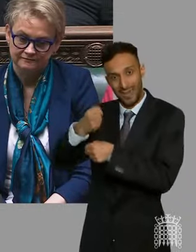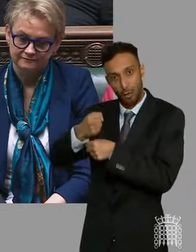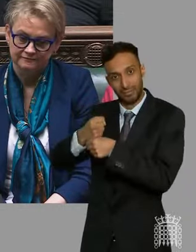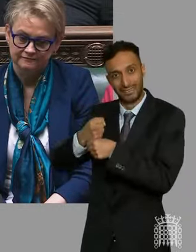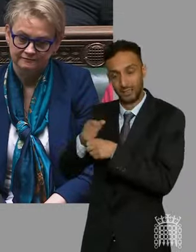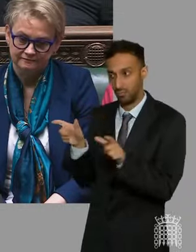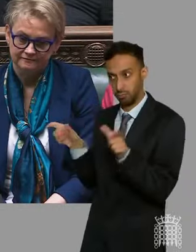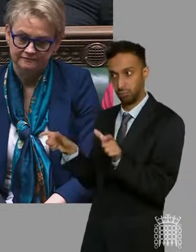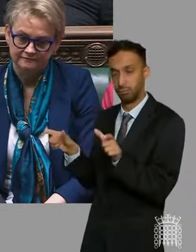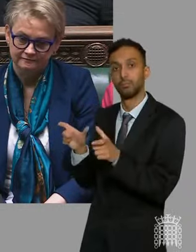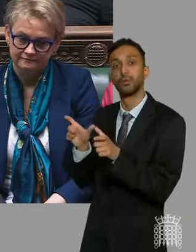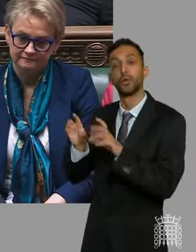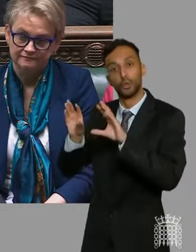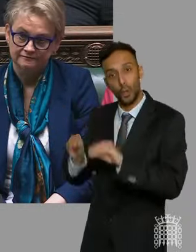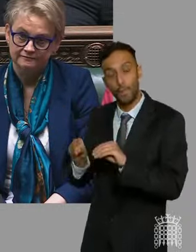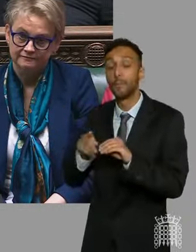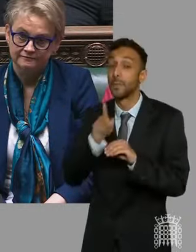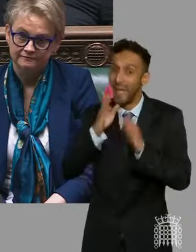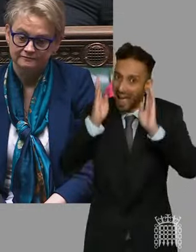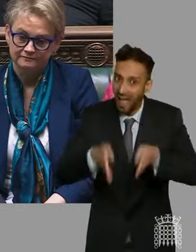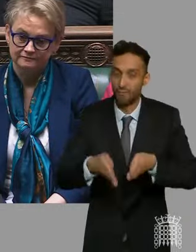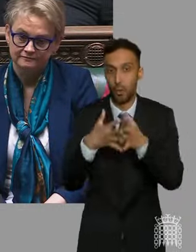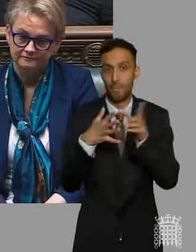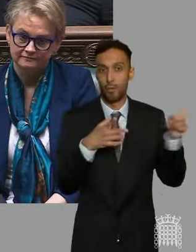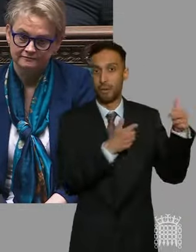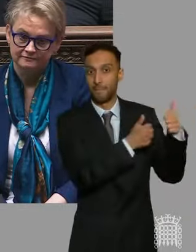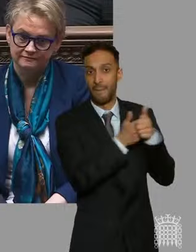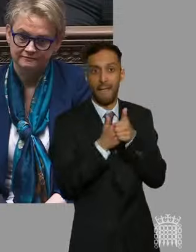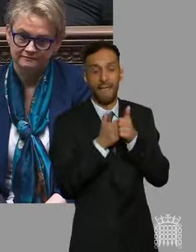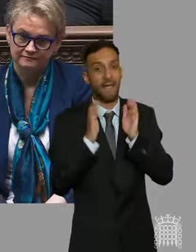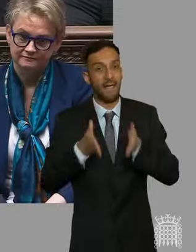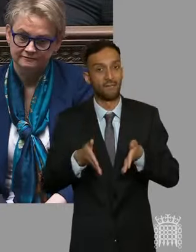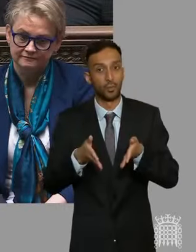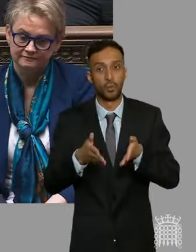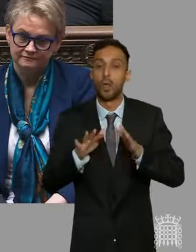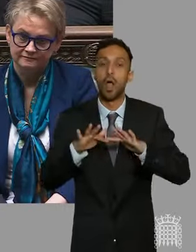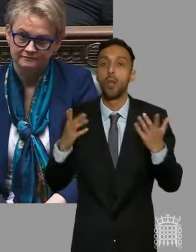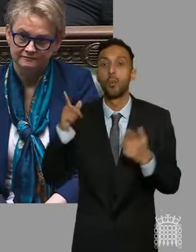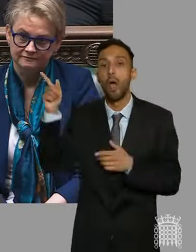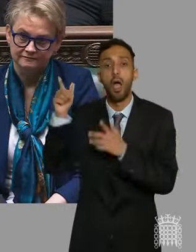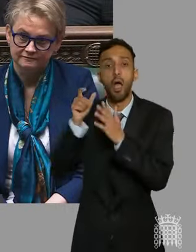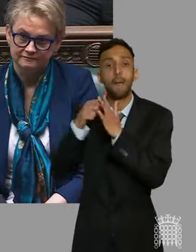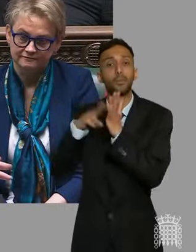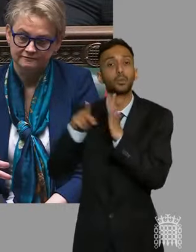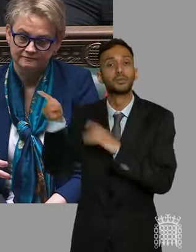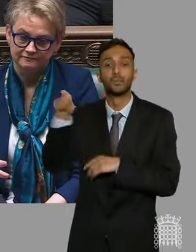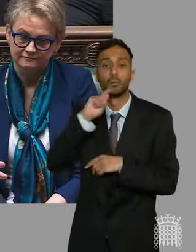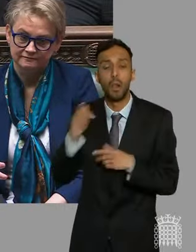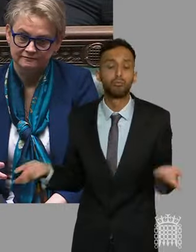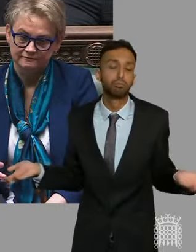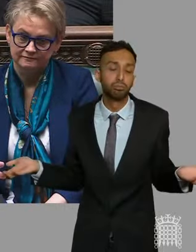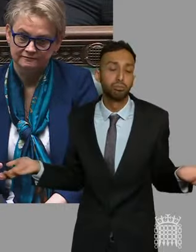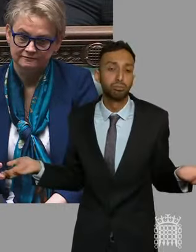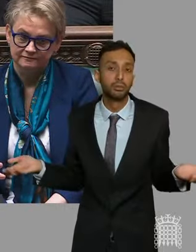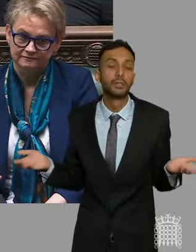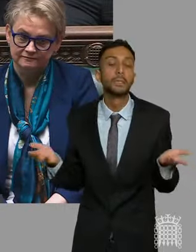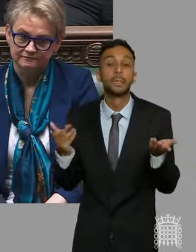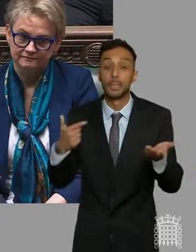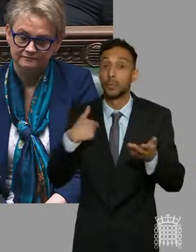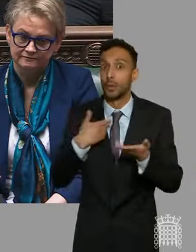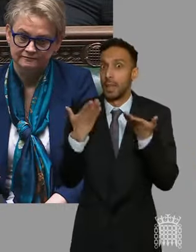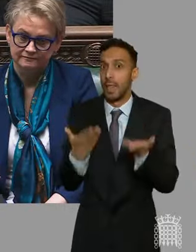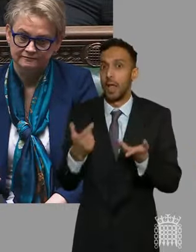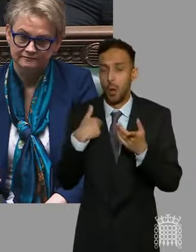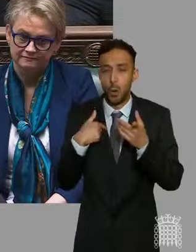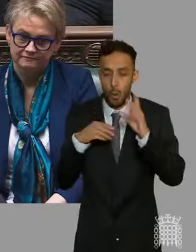don't think it will deter Putin. We are working on that. I'm having extensive discussions about it, not in a position to put details before the House, as